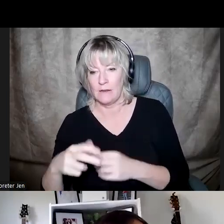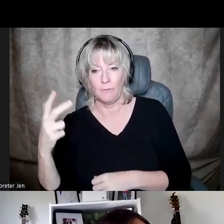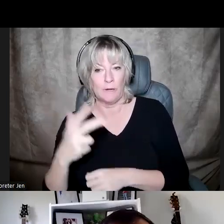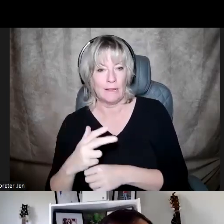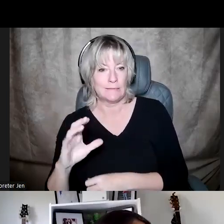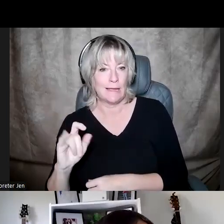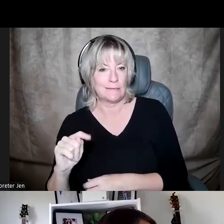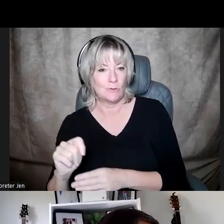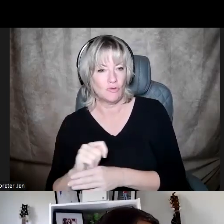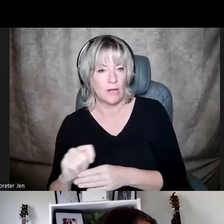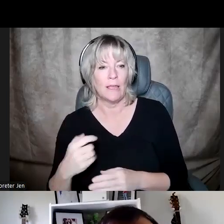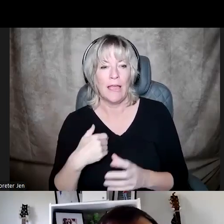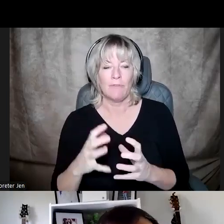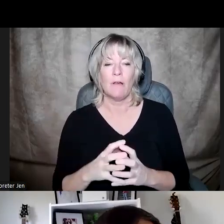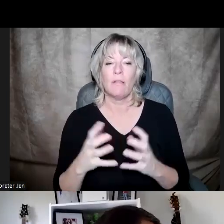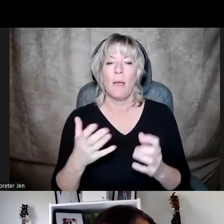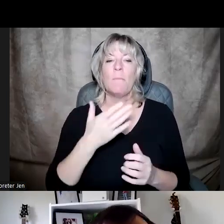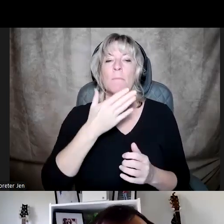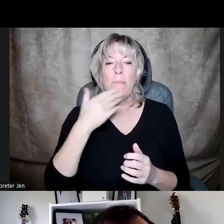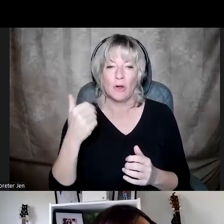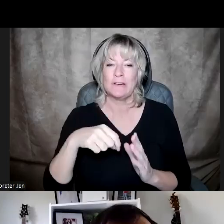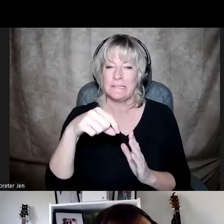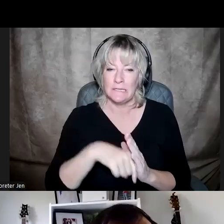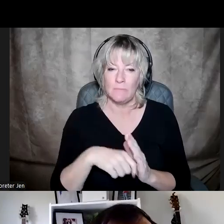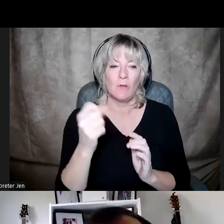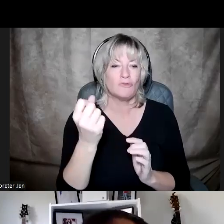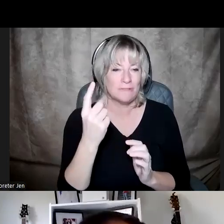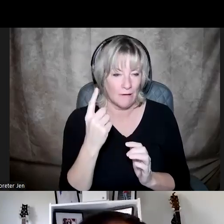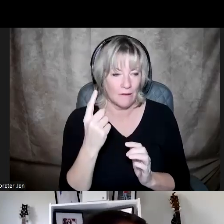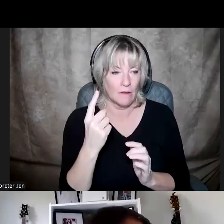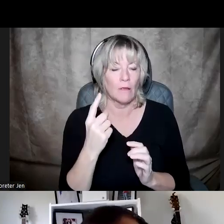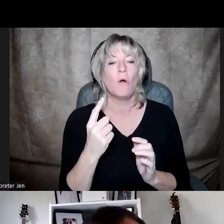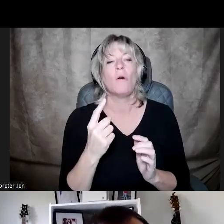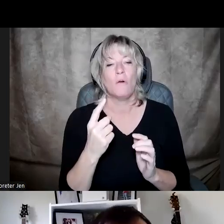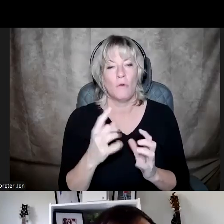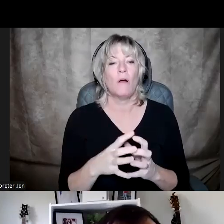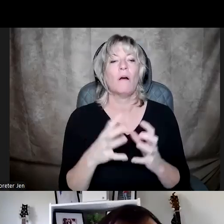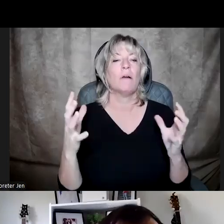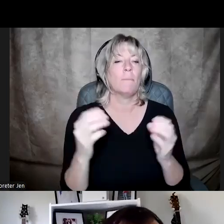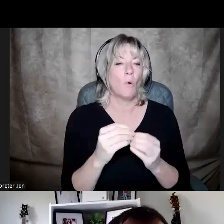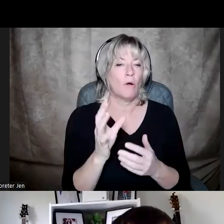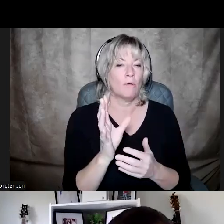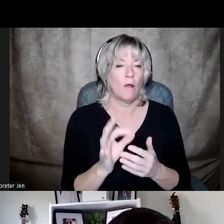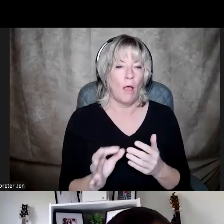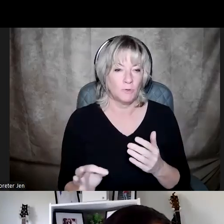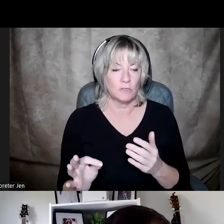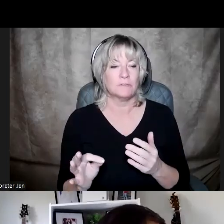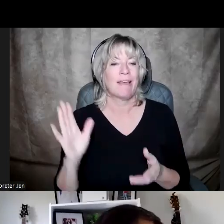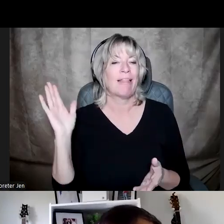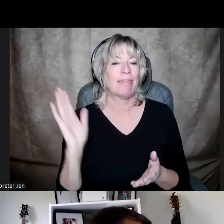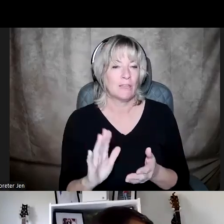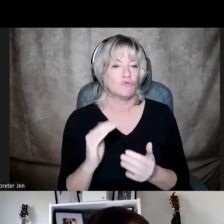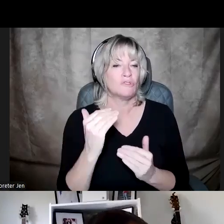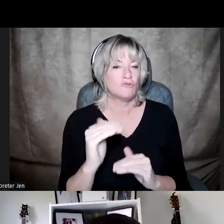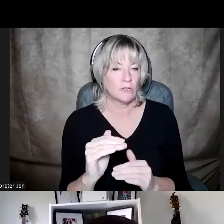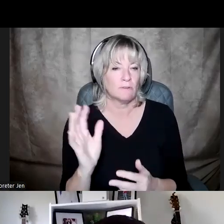training. So having this much better nuanced understanding, which opens up much more options, potentially sort of less restrictive options sort of